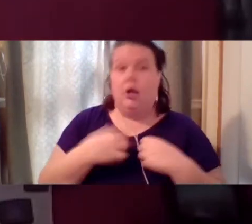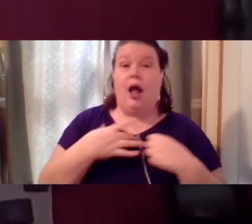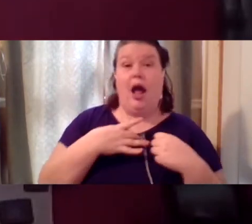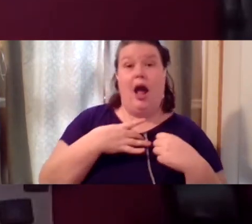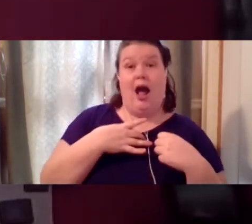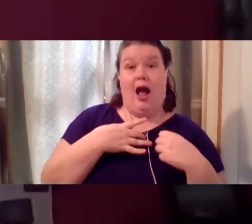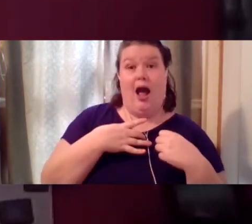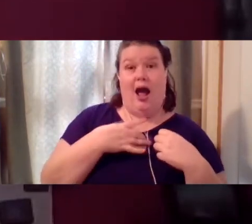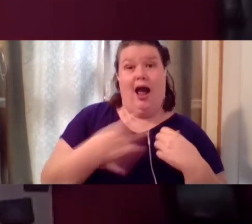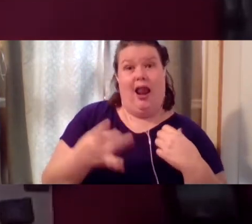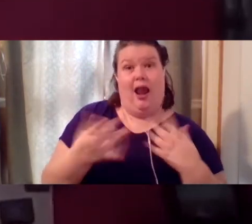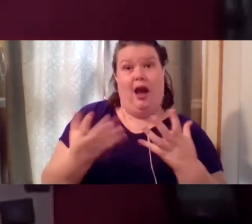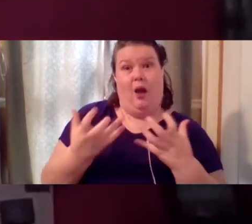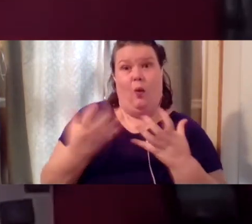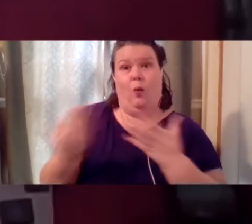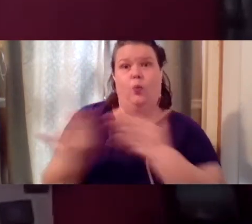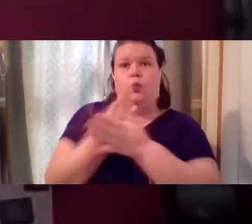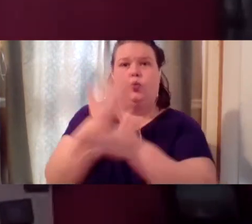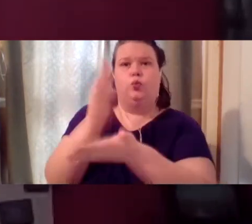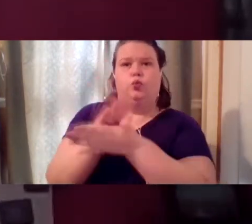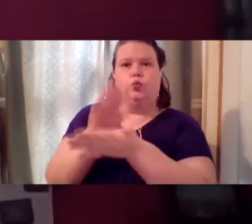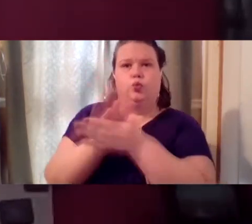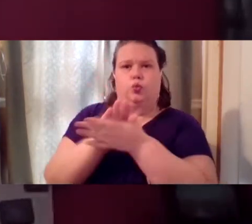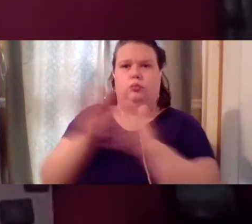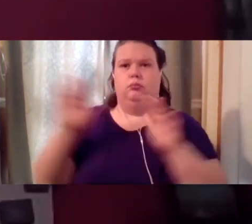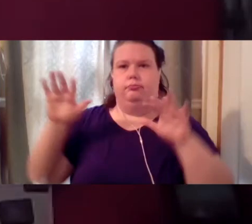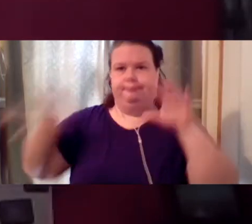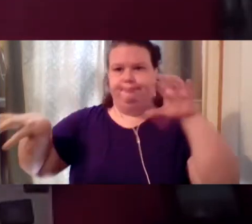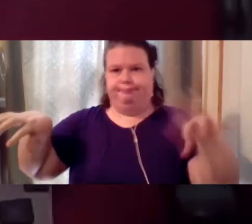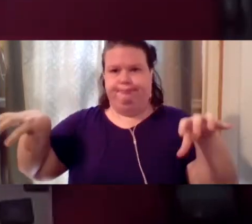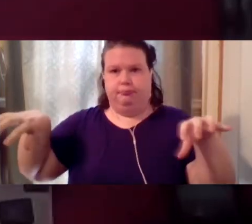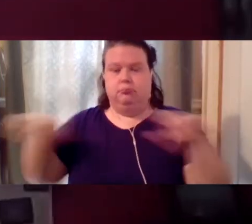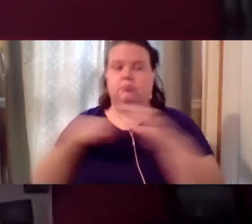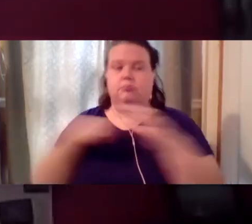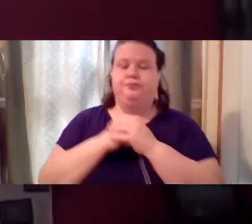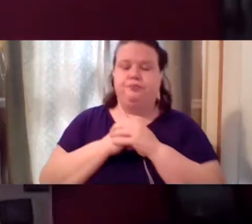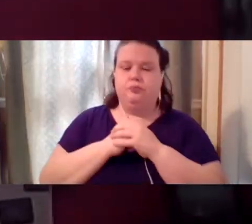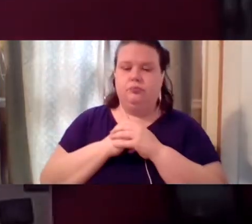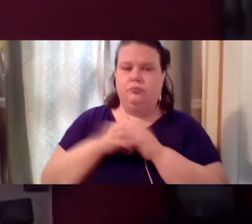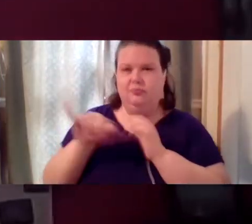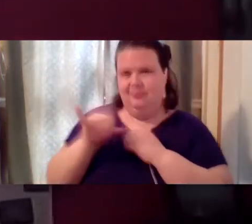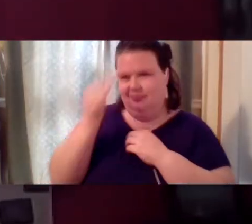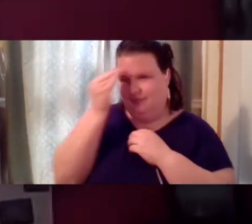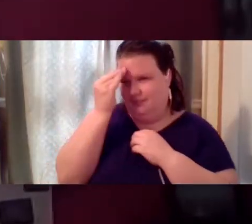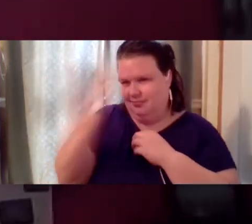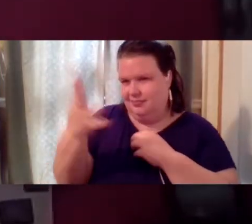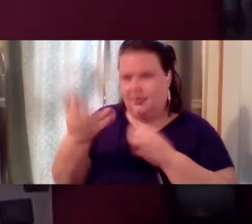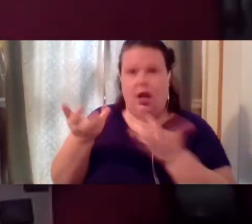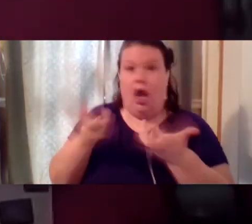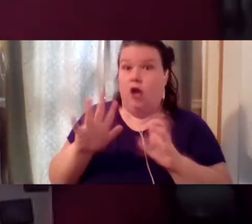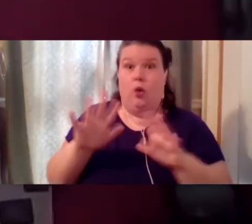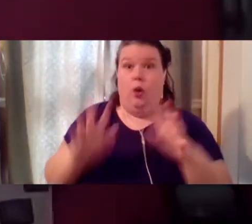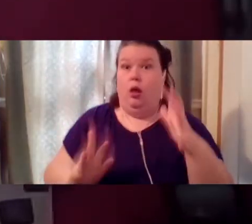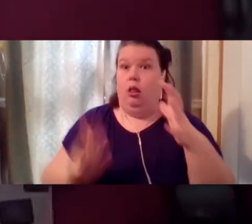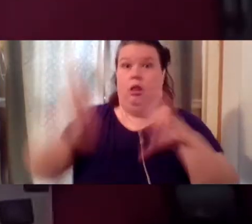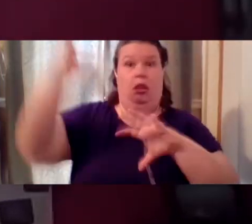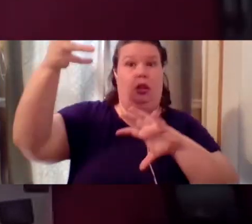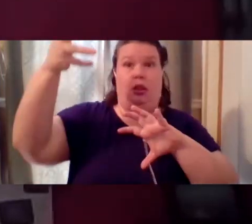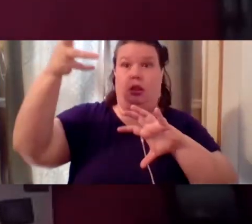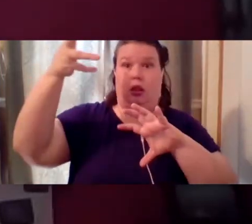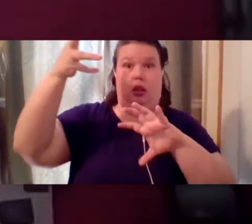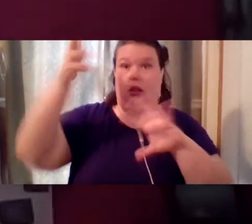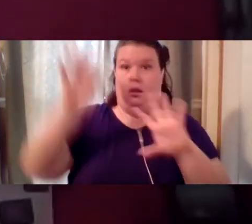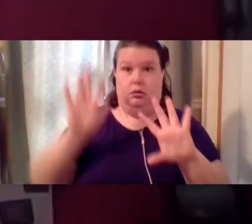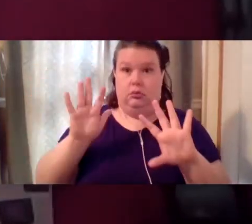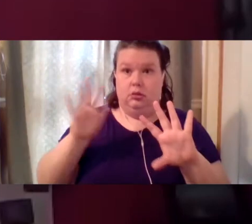buildings. I will also say though, um, and, not to throw a wrench in some of this because I recognize the, how